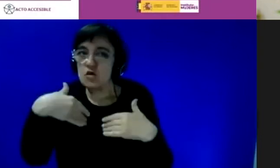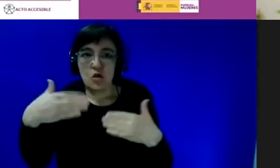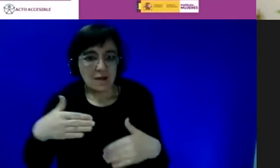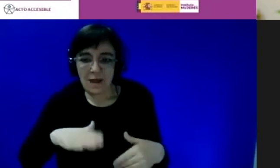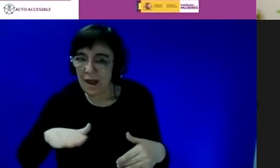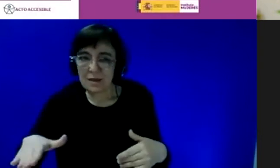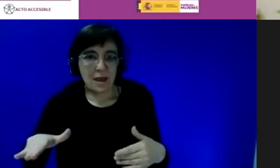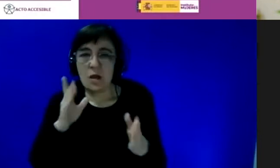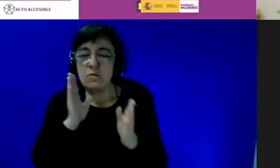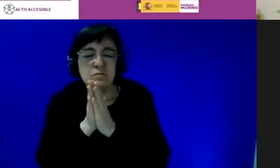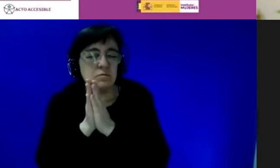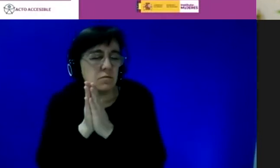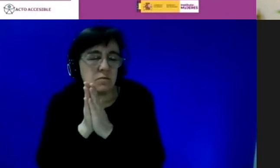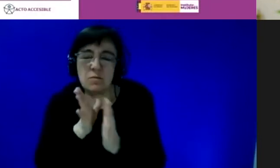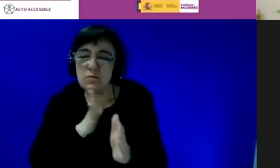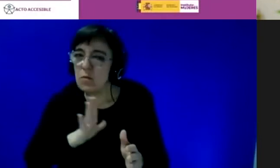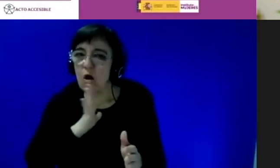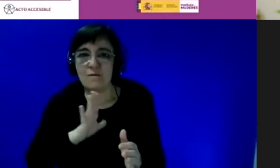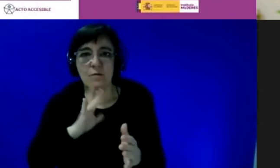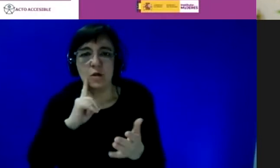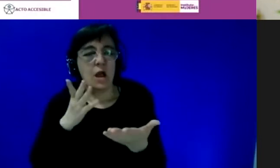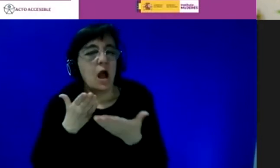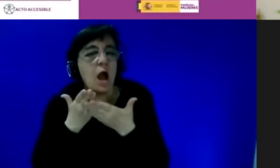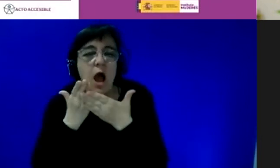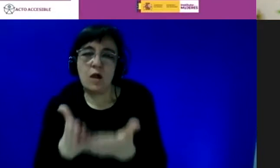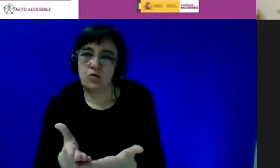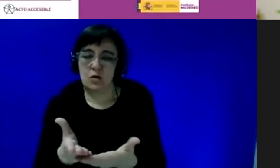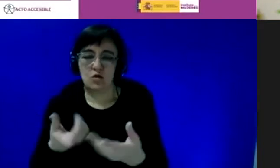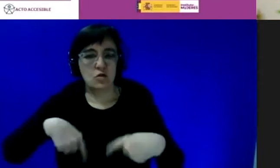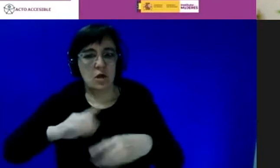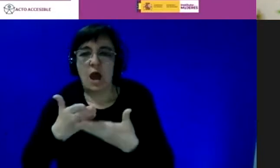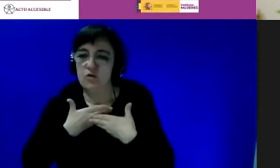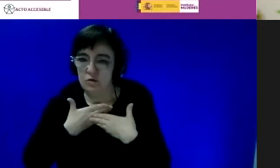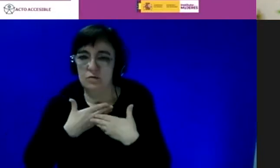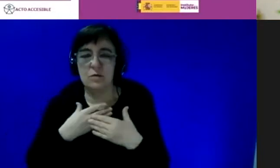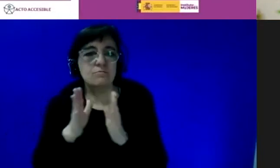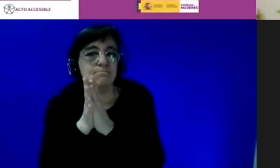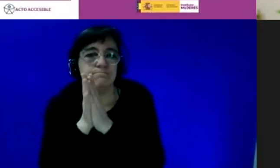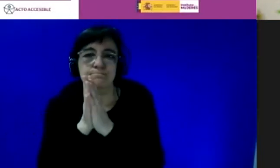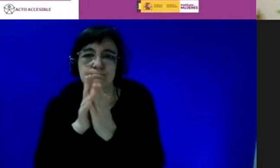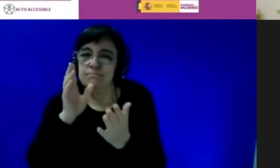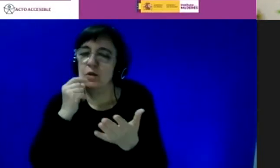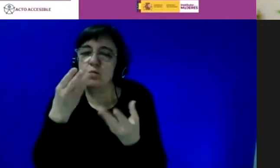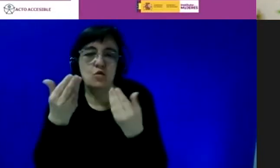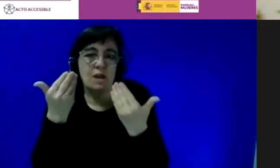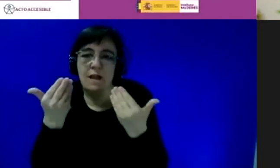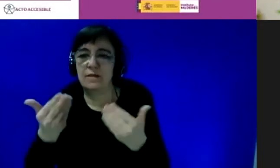if you can help to us. I beg you. Thank you very much. Thank you,